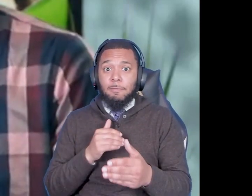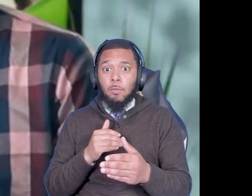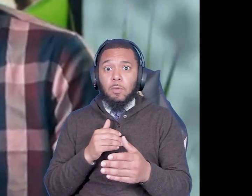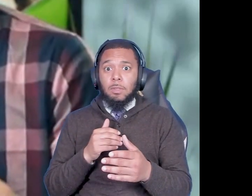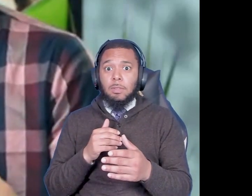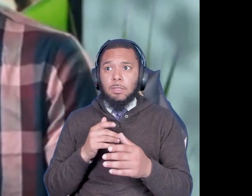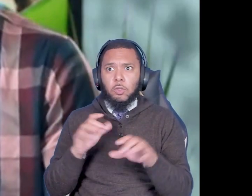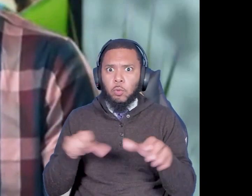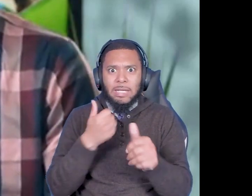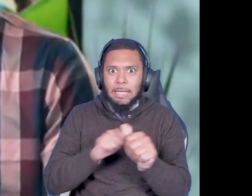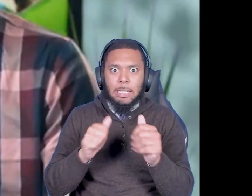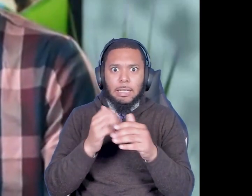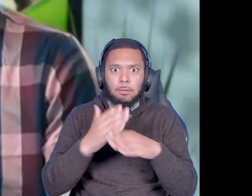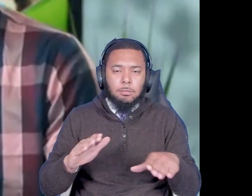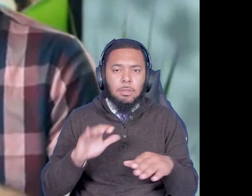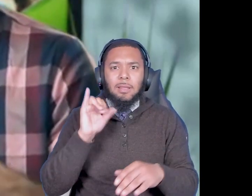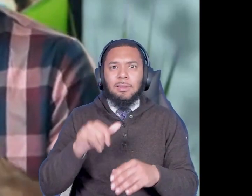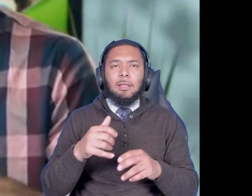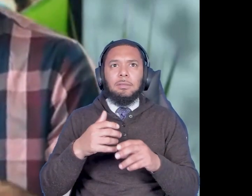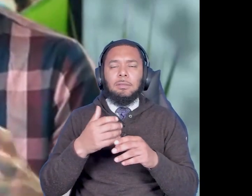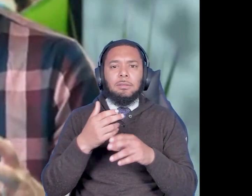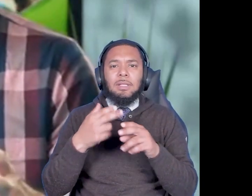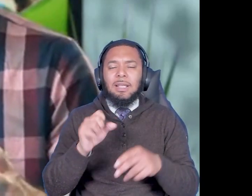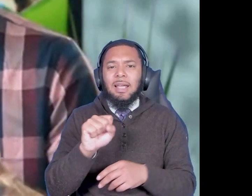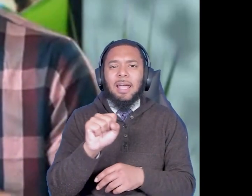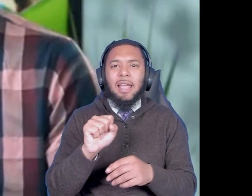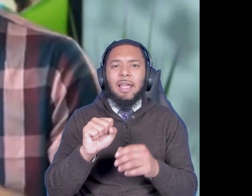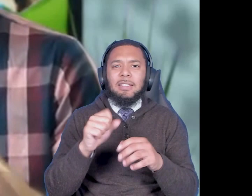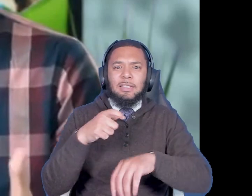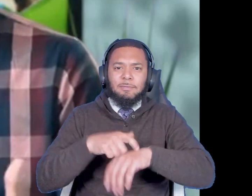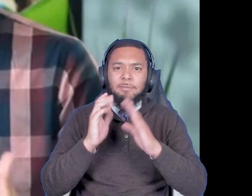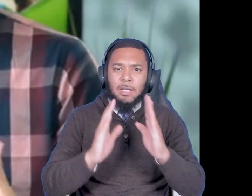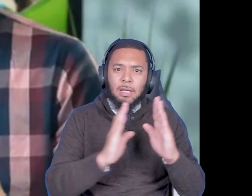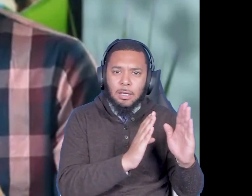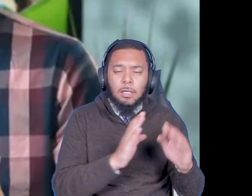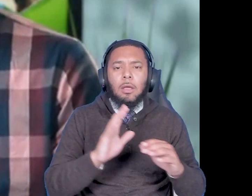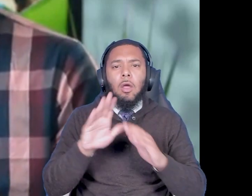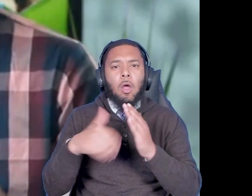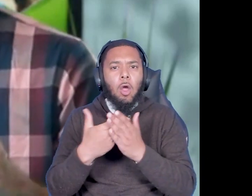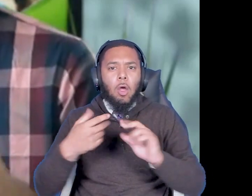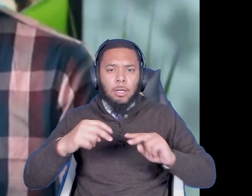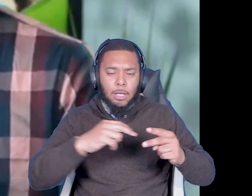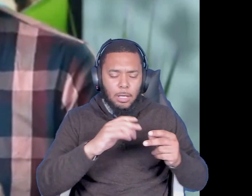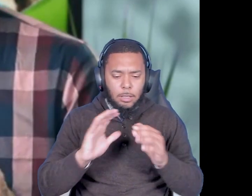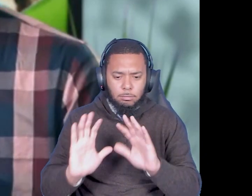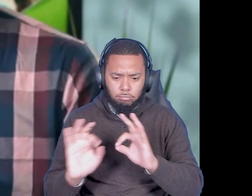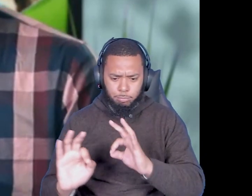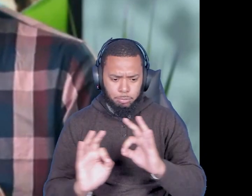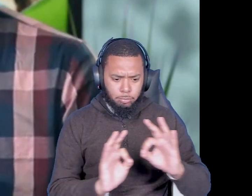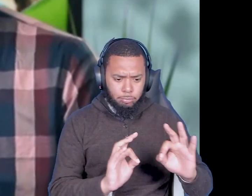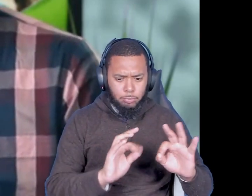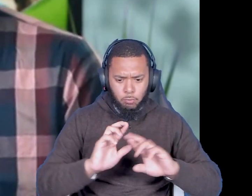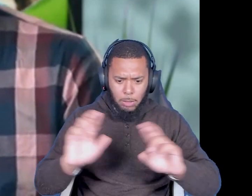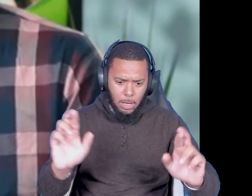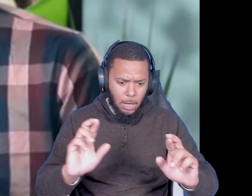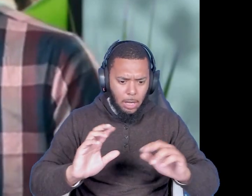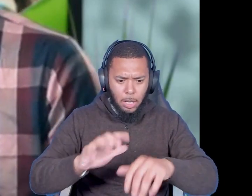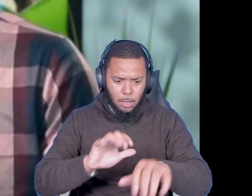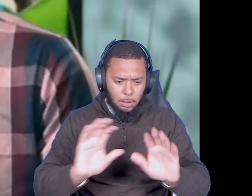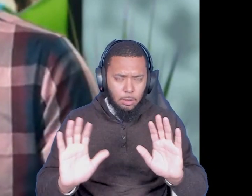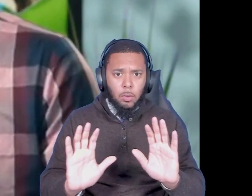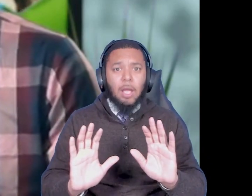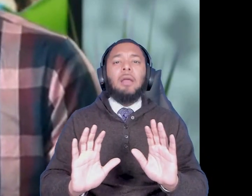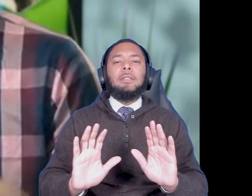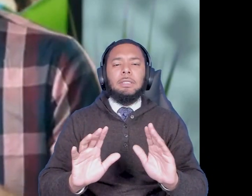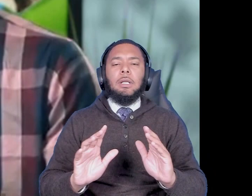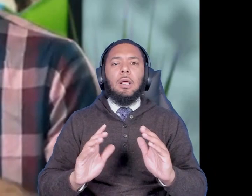cycle. It's the S phase. We're going to get all of our DNA replicated, basically get all of our ducks in a row, get everything set and ready to go. Then